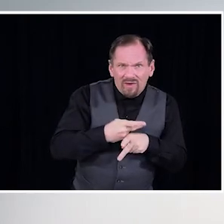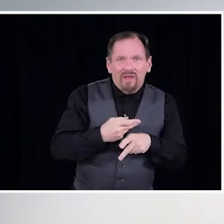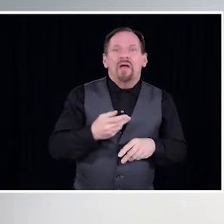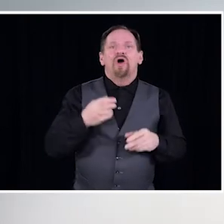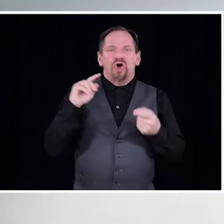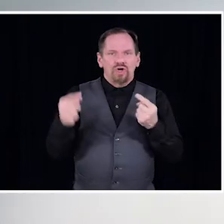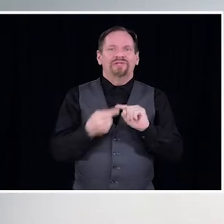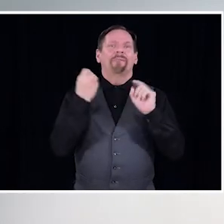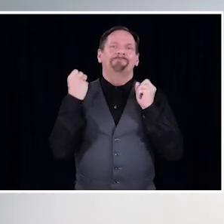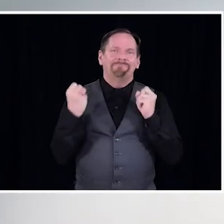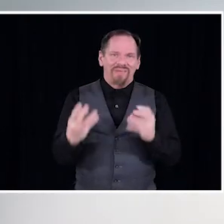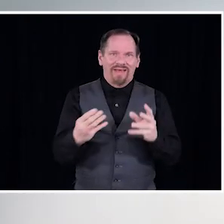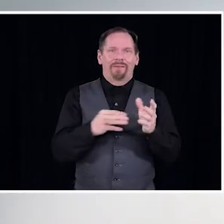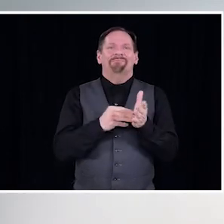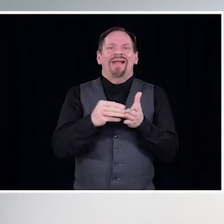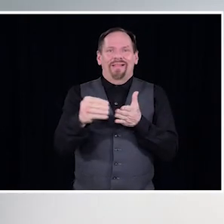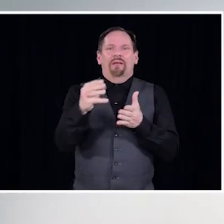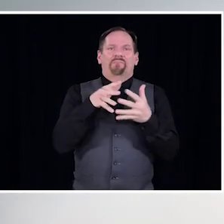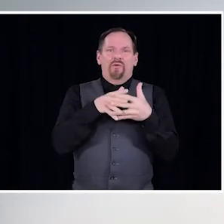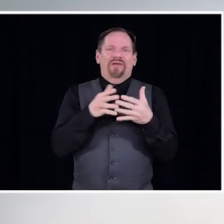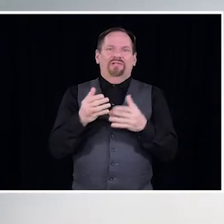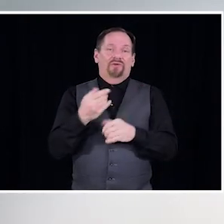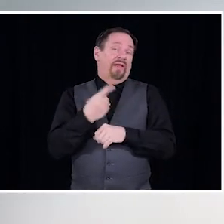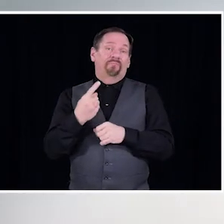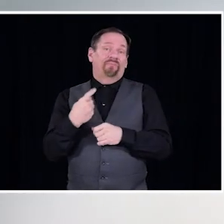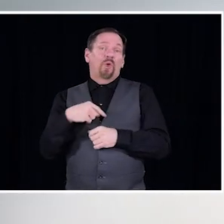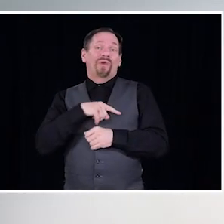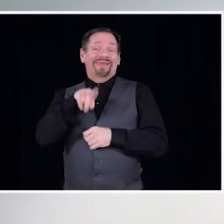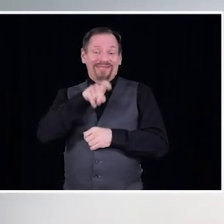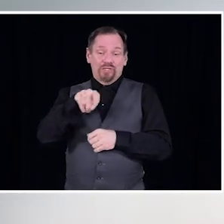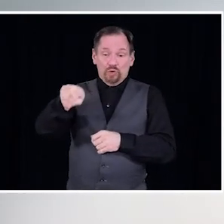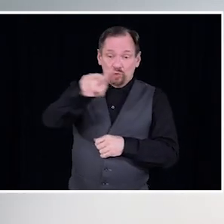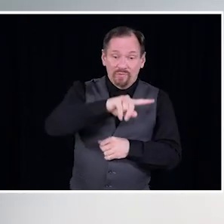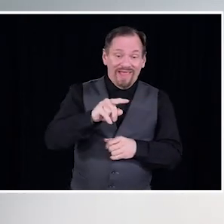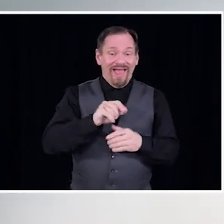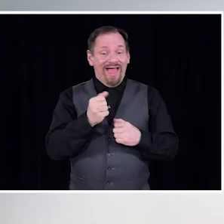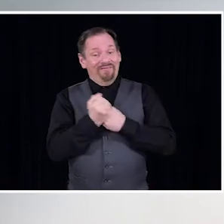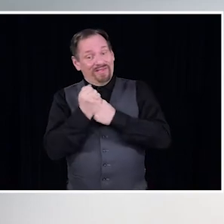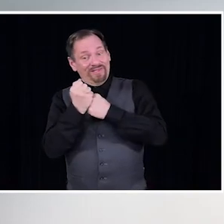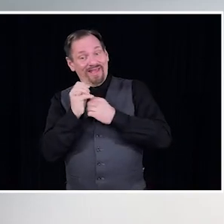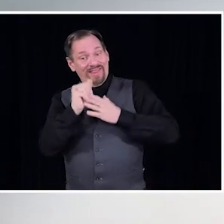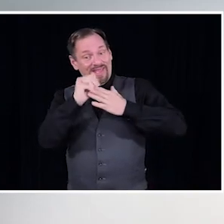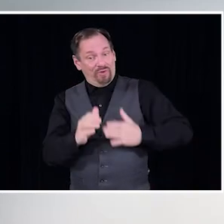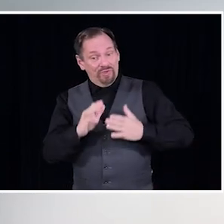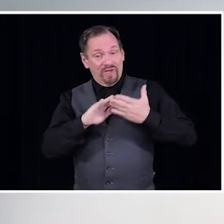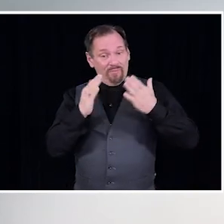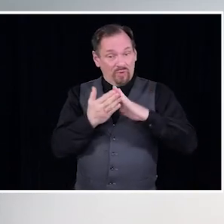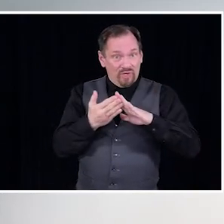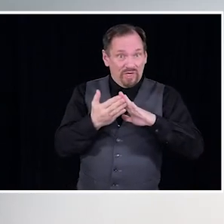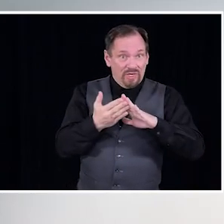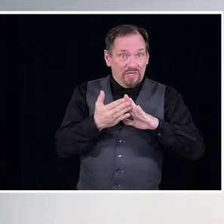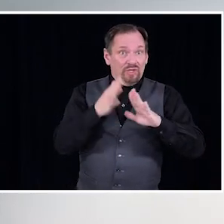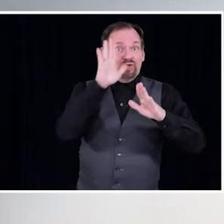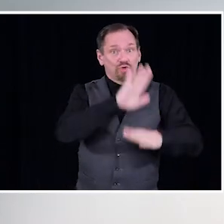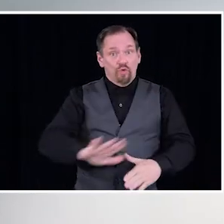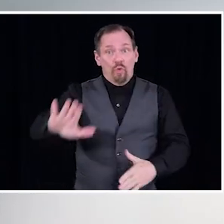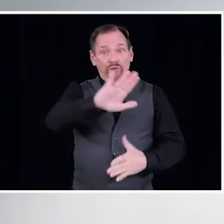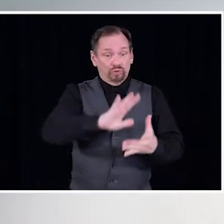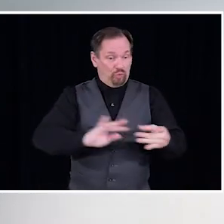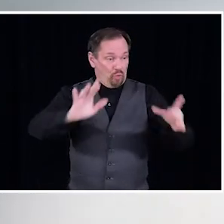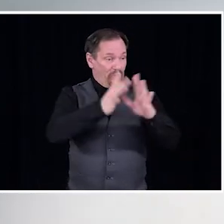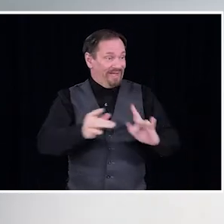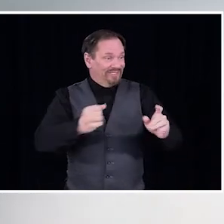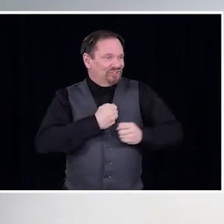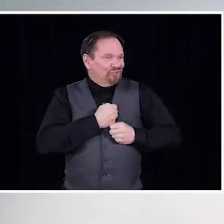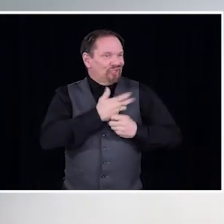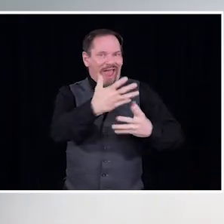year. Simply put, we need you as advocates and as leaders in your communities. So share your stories and share them